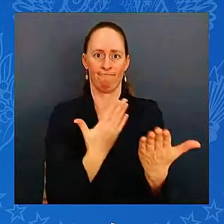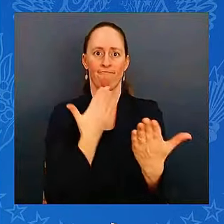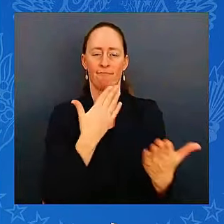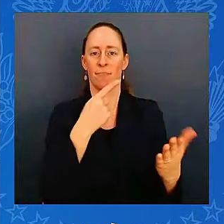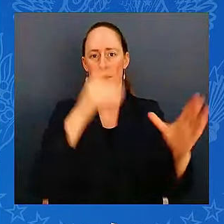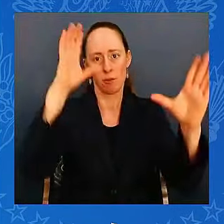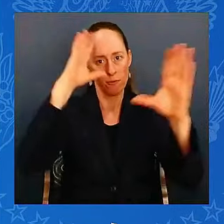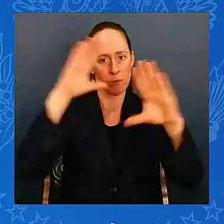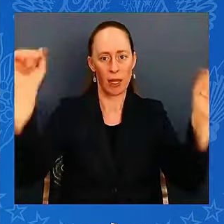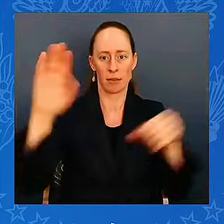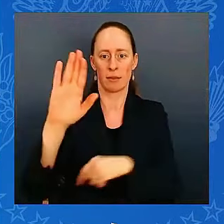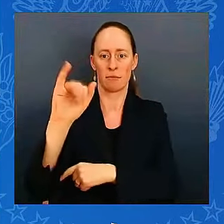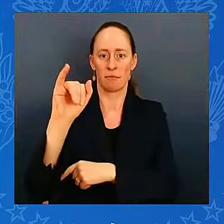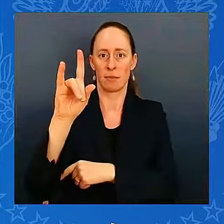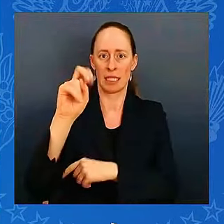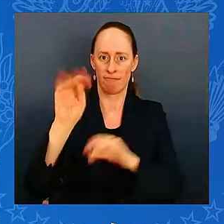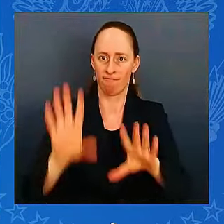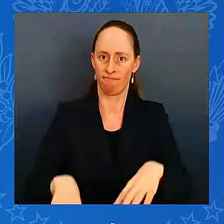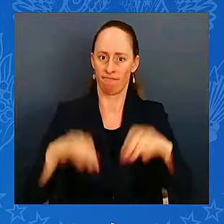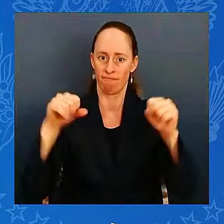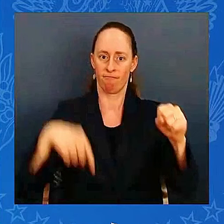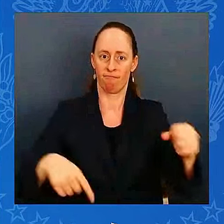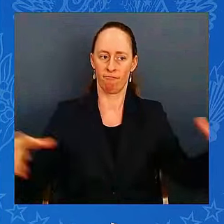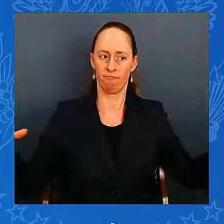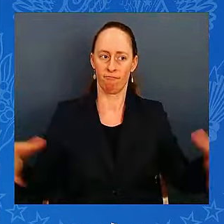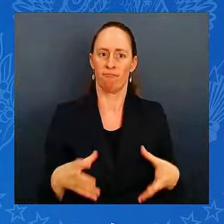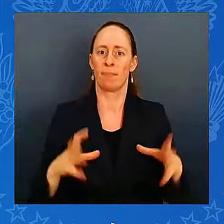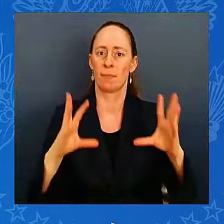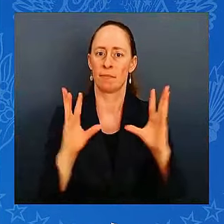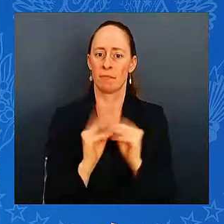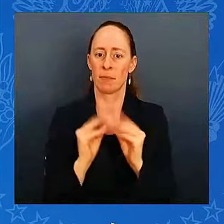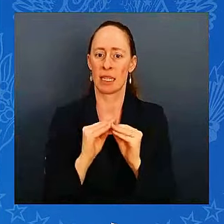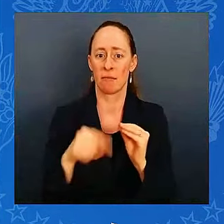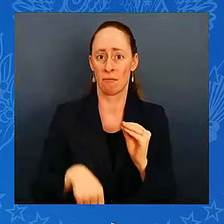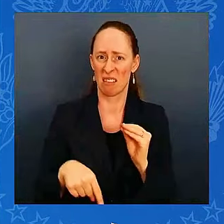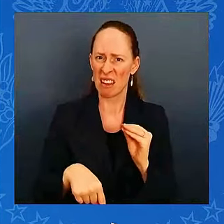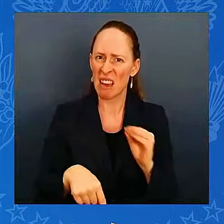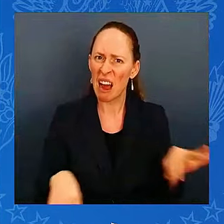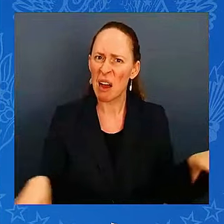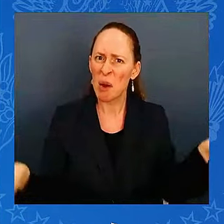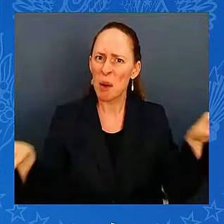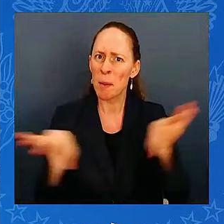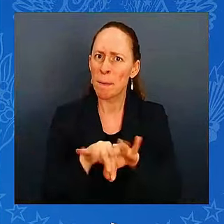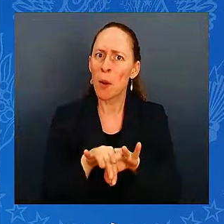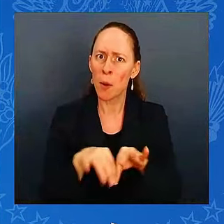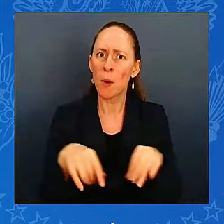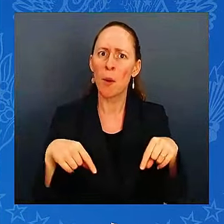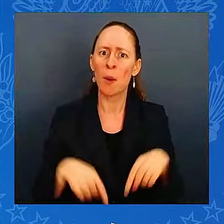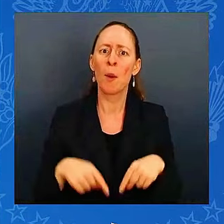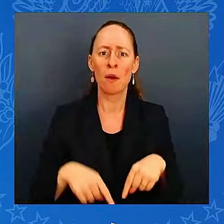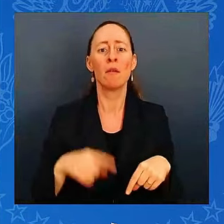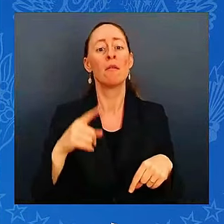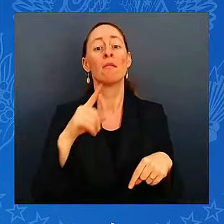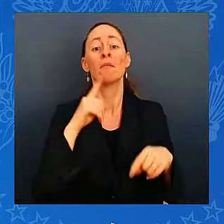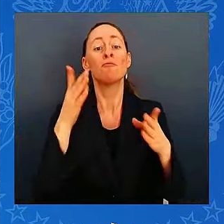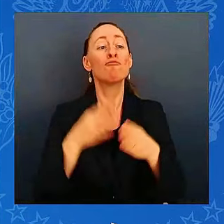which is an integral part of the wider action of the global coalition to address synthetic drugs threat.